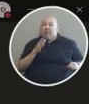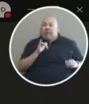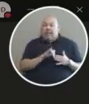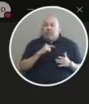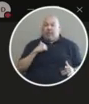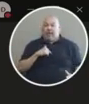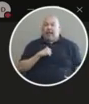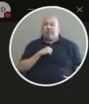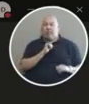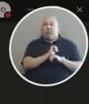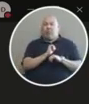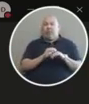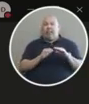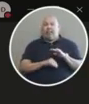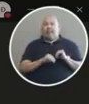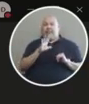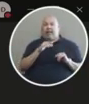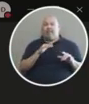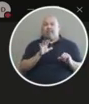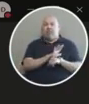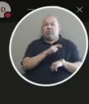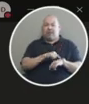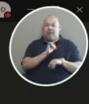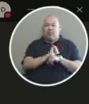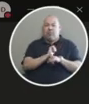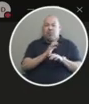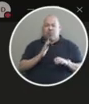that we have to employ fewer than 5 full-time